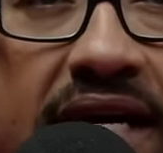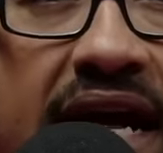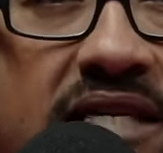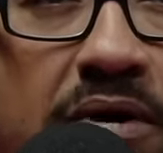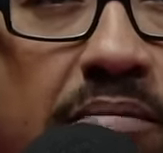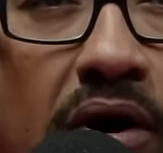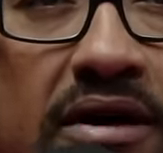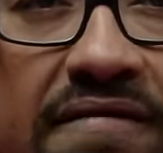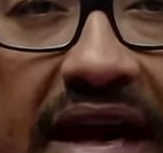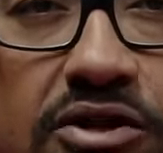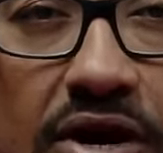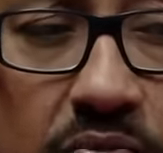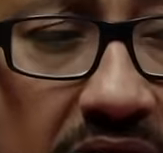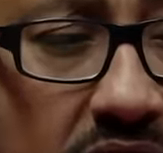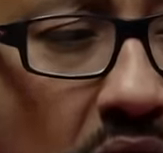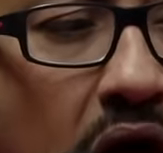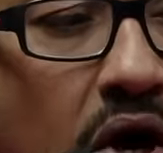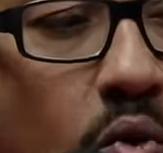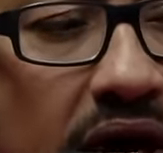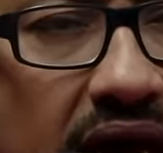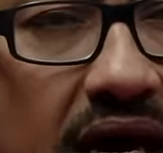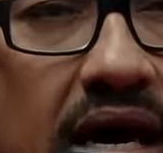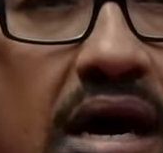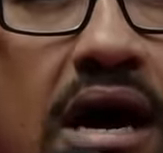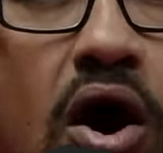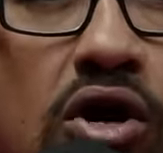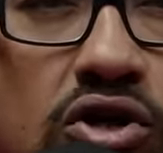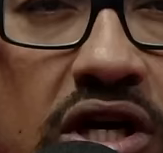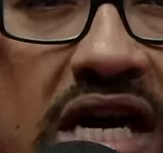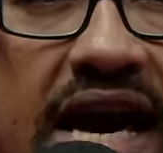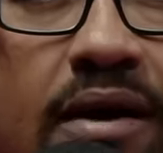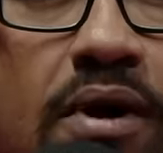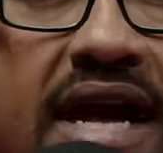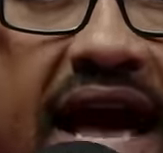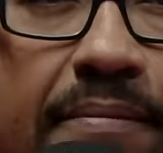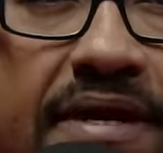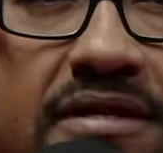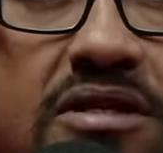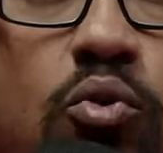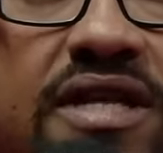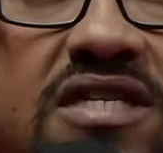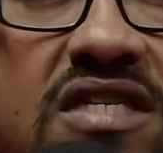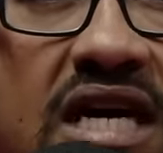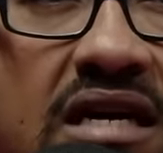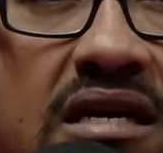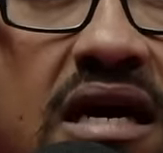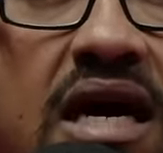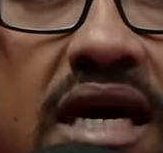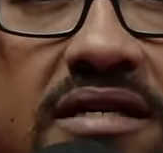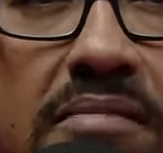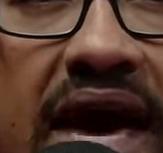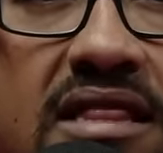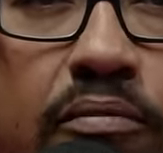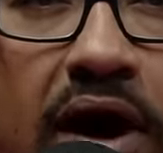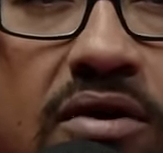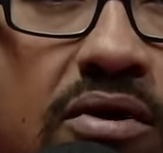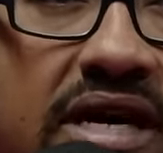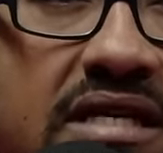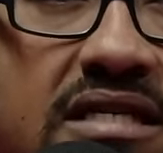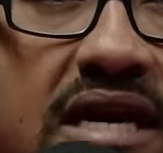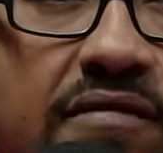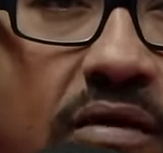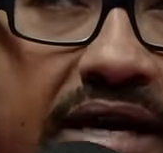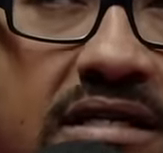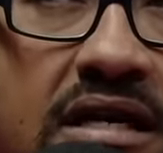Joe Biden has been part of that judgment. We are looking at what happens when sin is made the